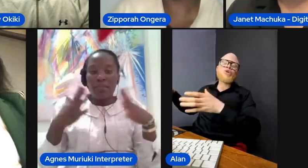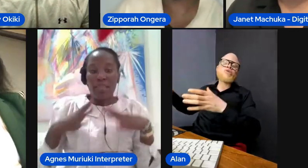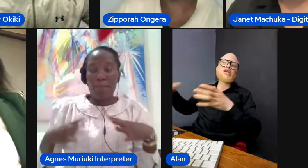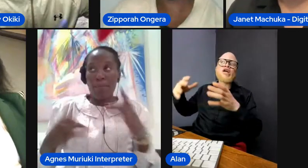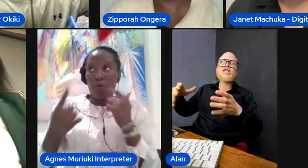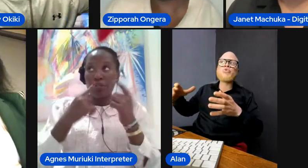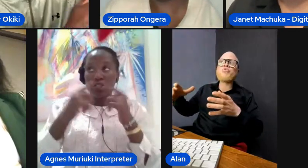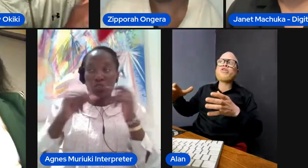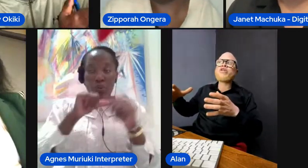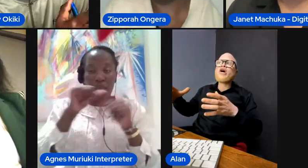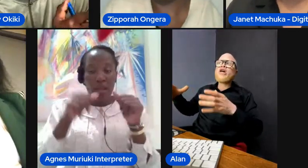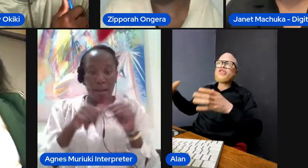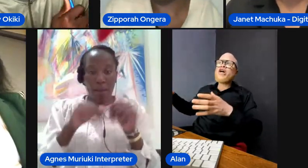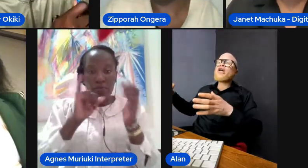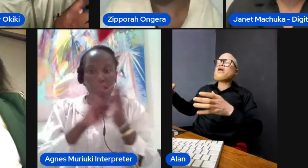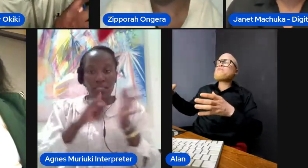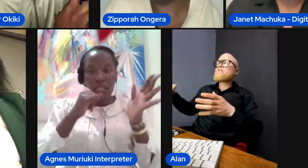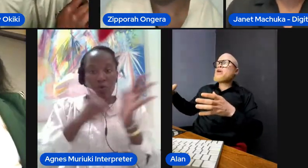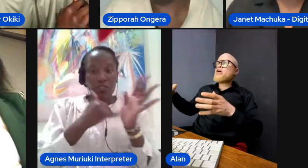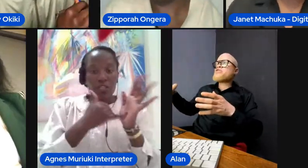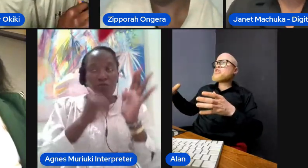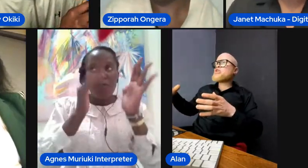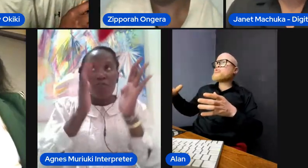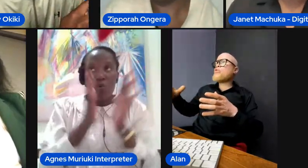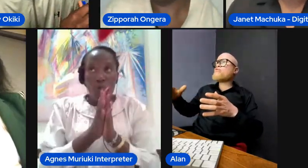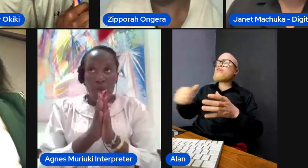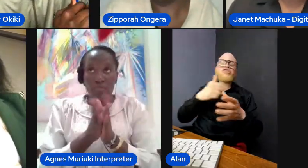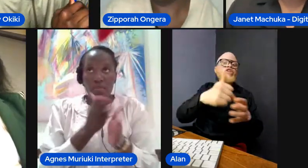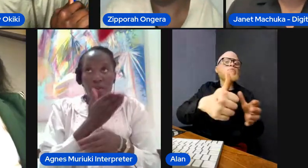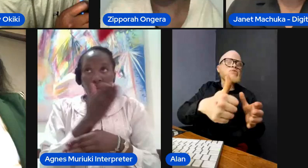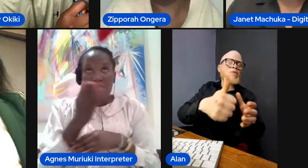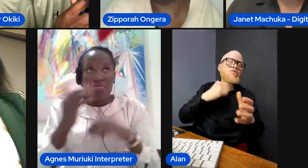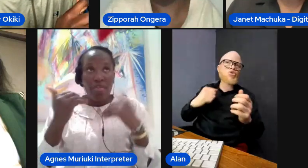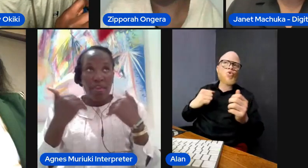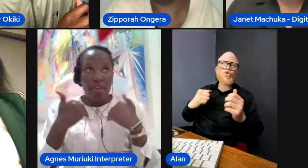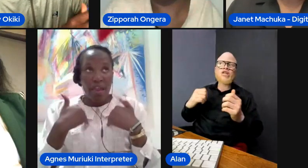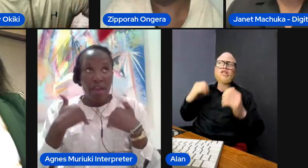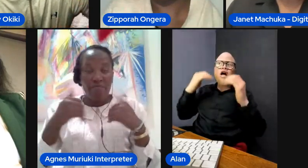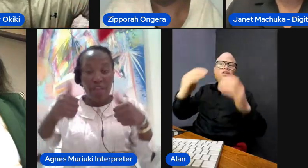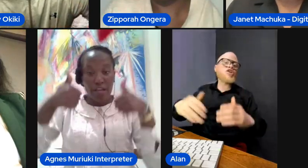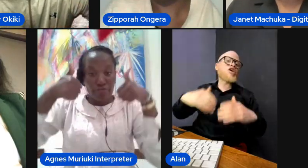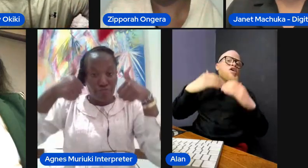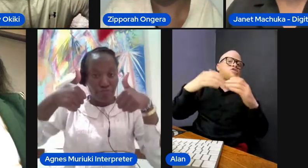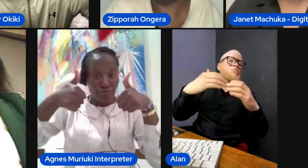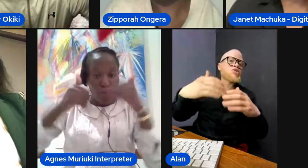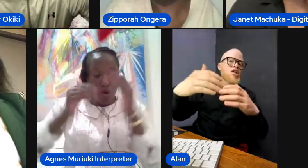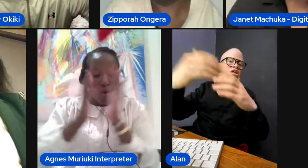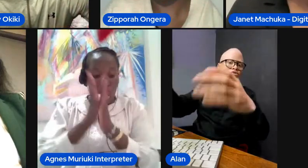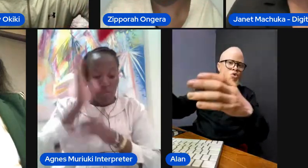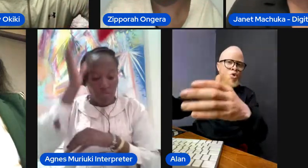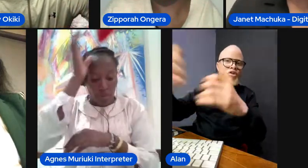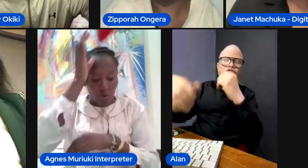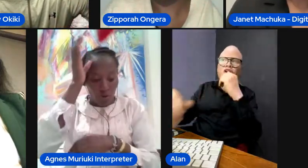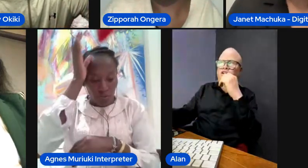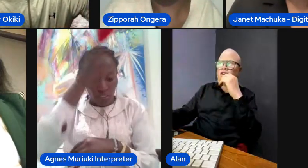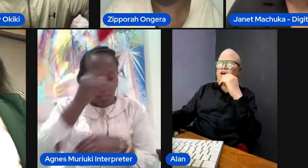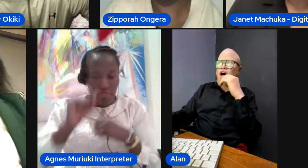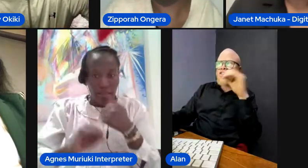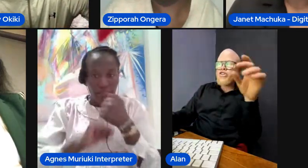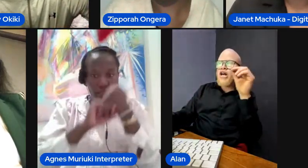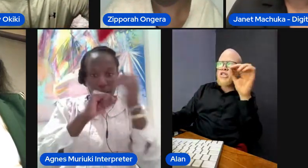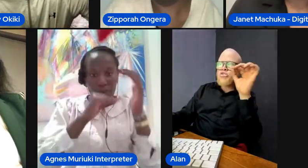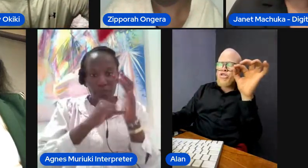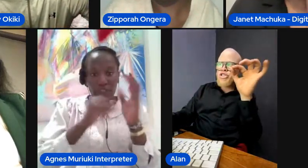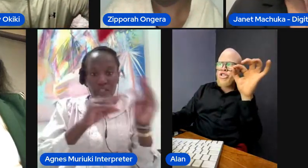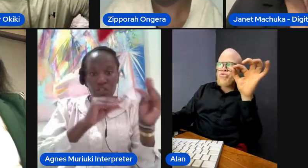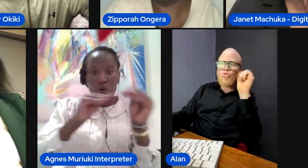about, that he was engaging with, they sort of thumbs up that content, and they are supporting it going further. I